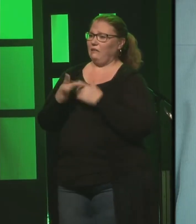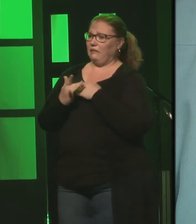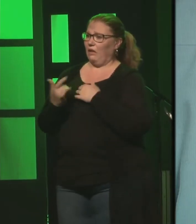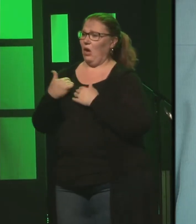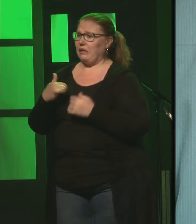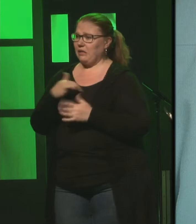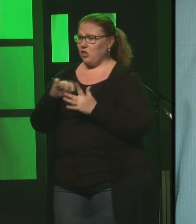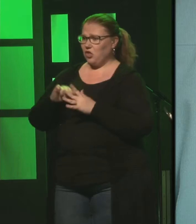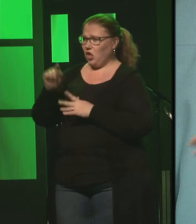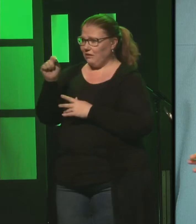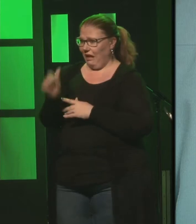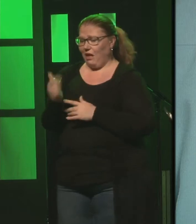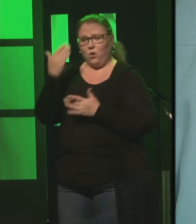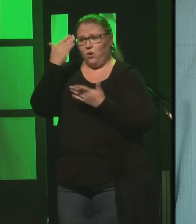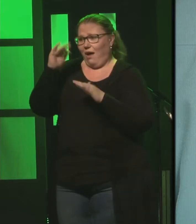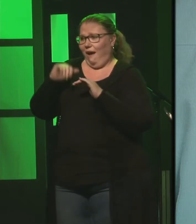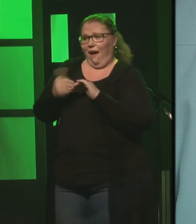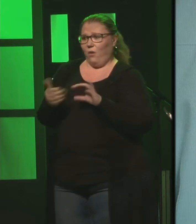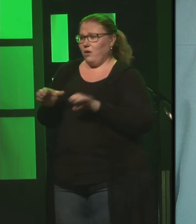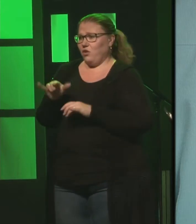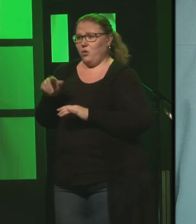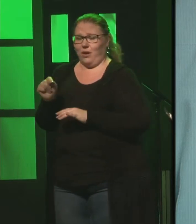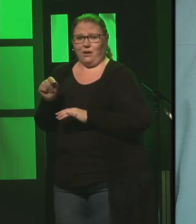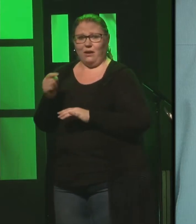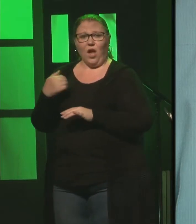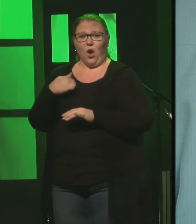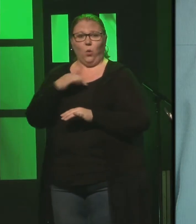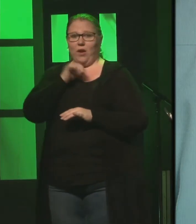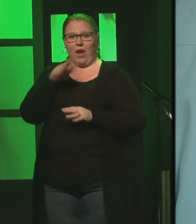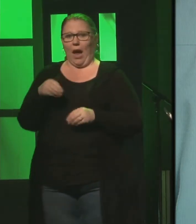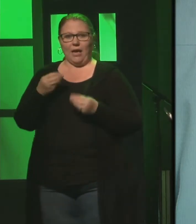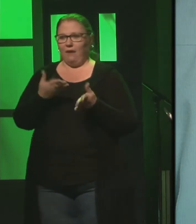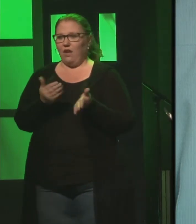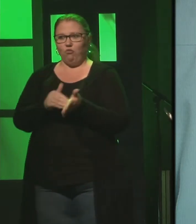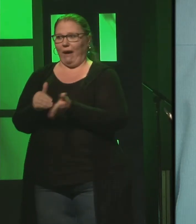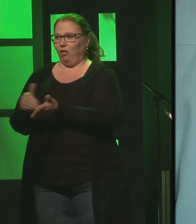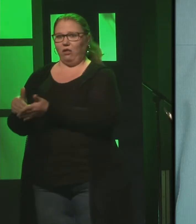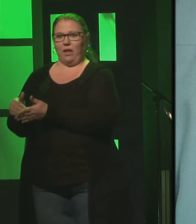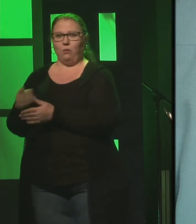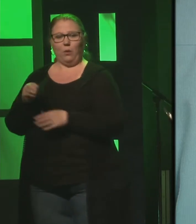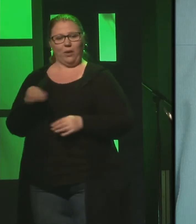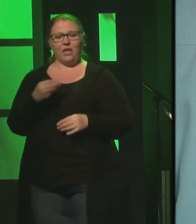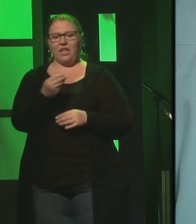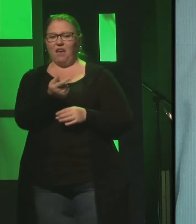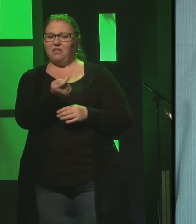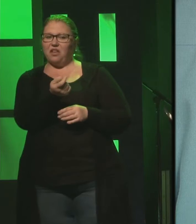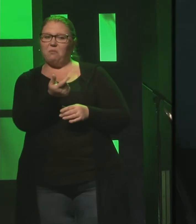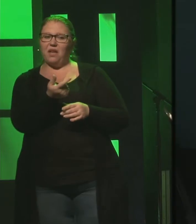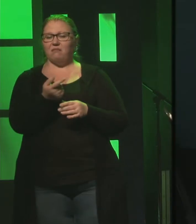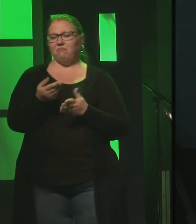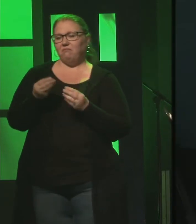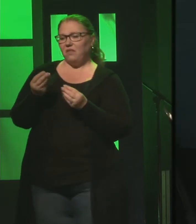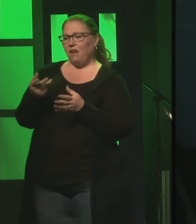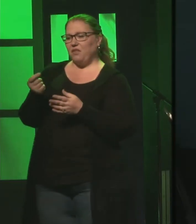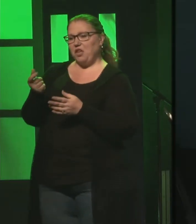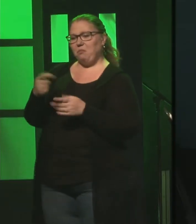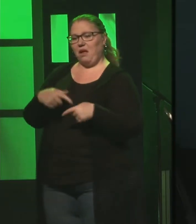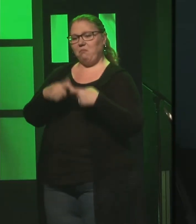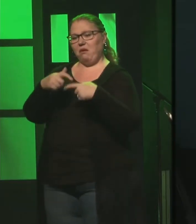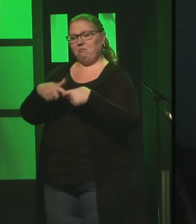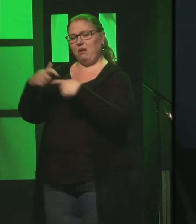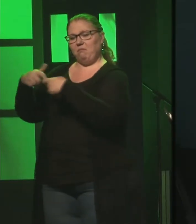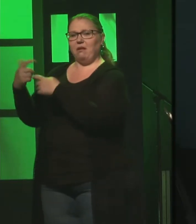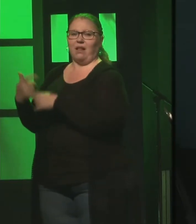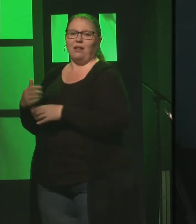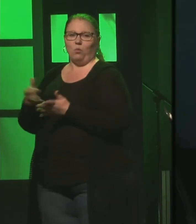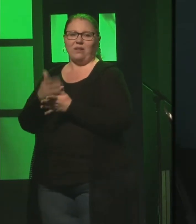heart to start tithing. We don't know how we're going to do it because we weren't like giving regularly. We would just give at moments and opportunities. And we just said, we're going to